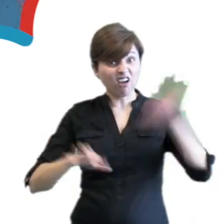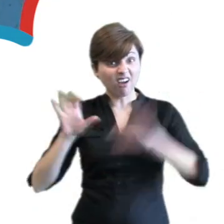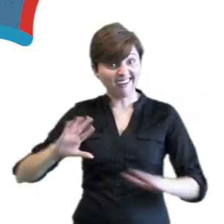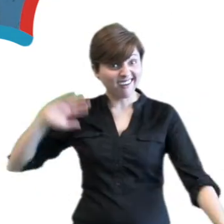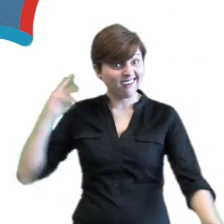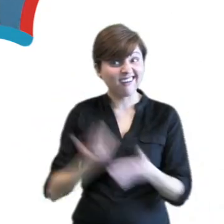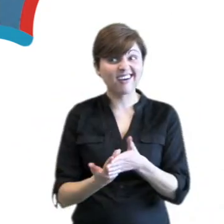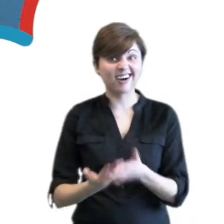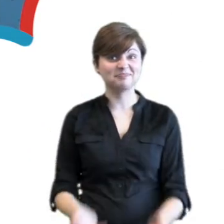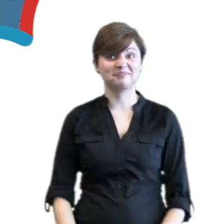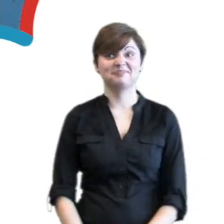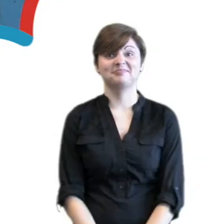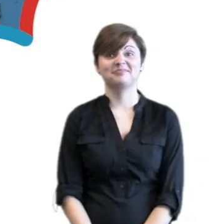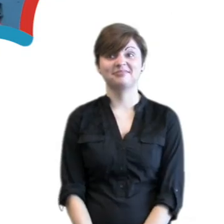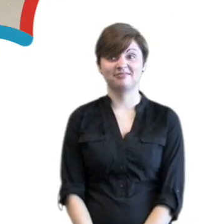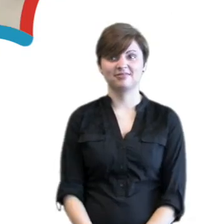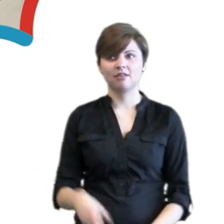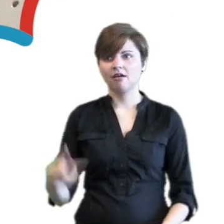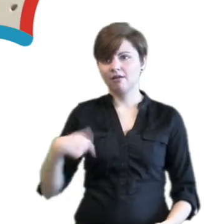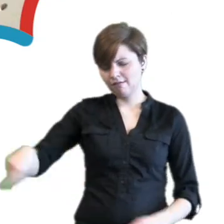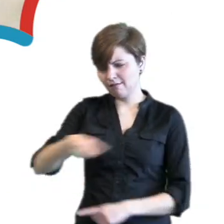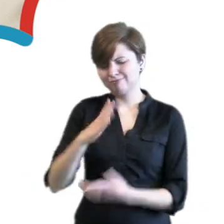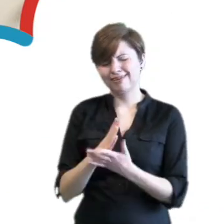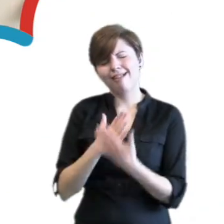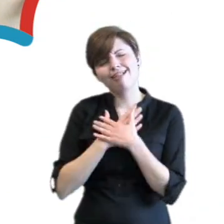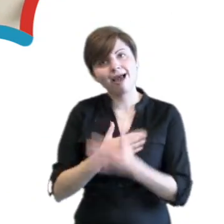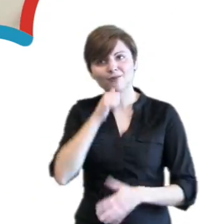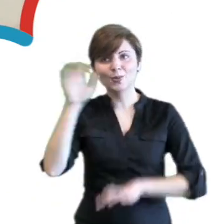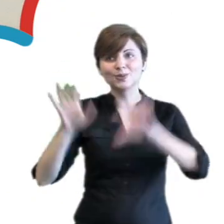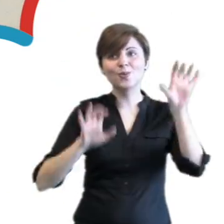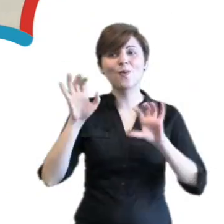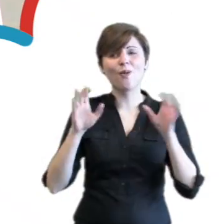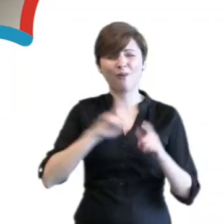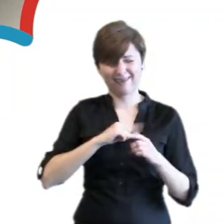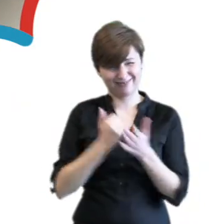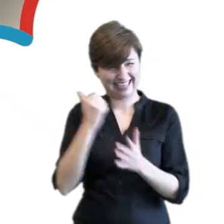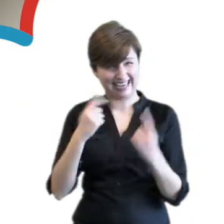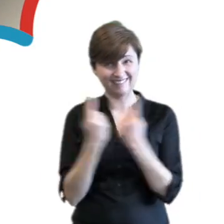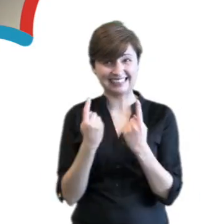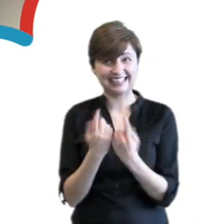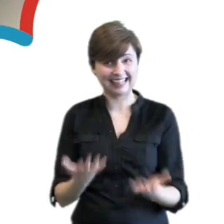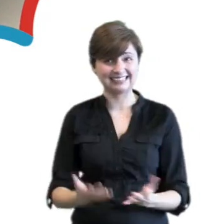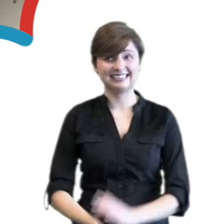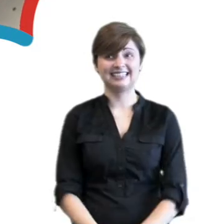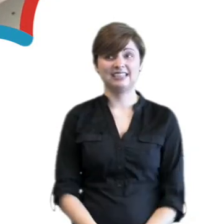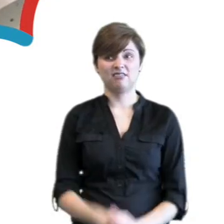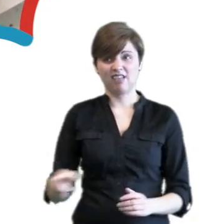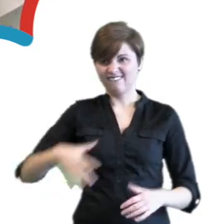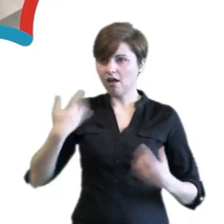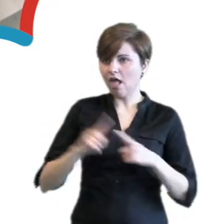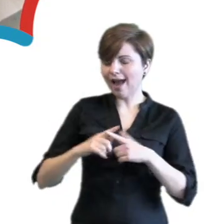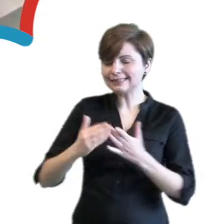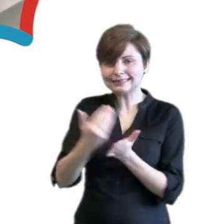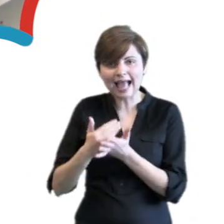And been doing it ever since. So I really love using the wall. It's a great facility and I